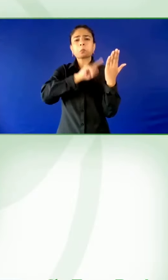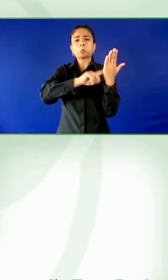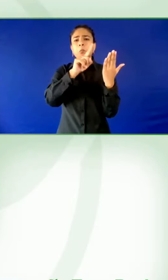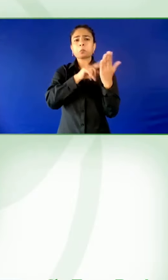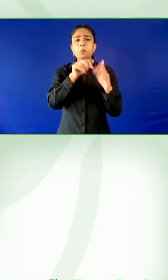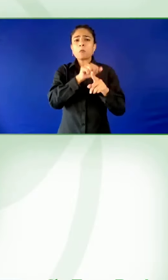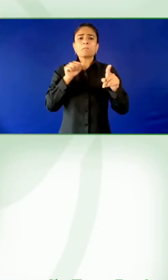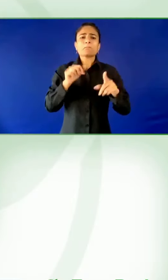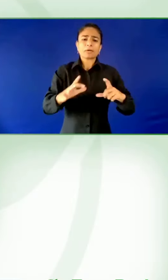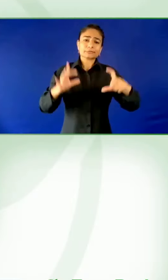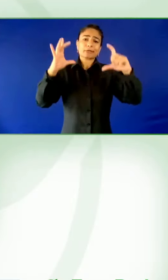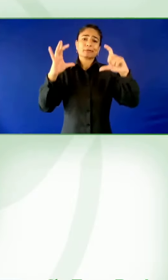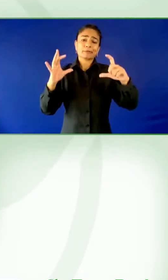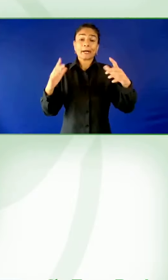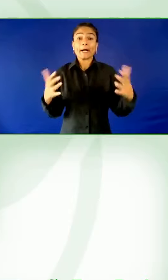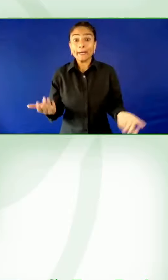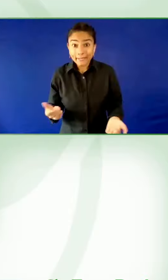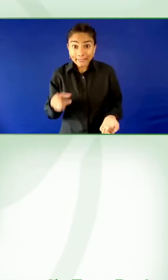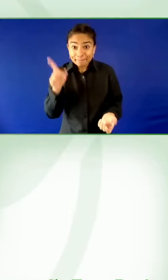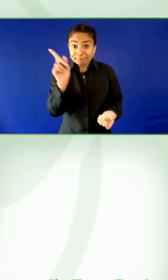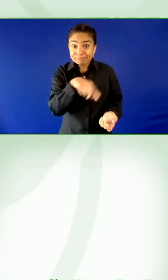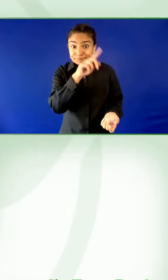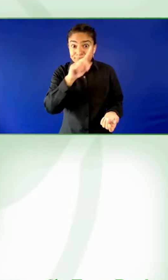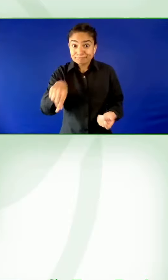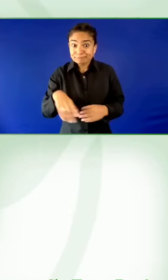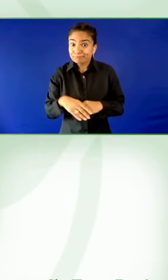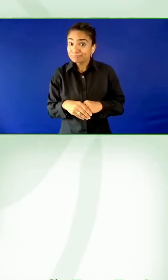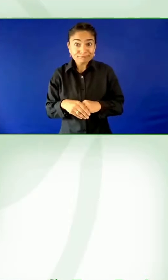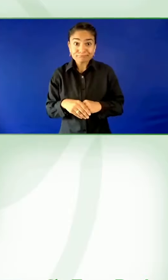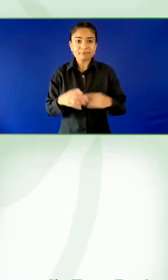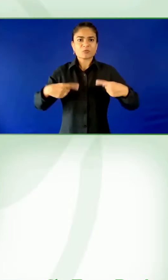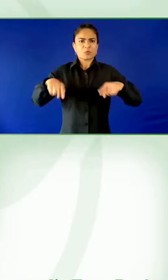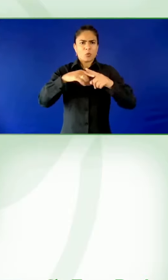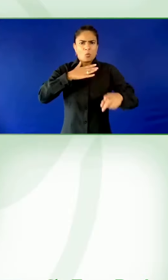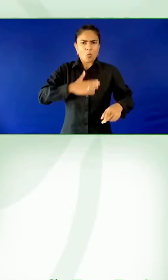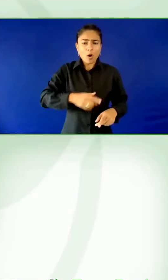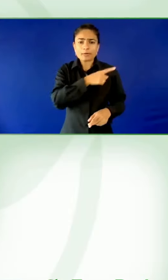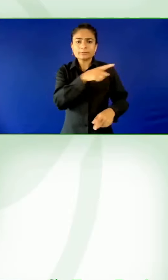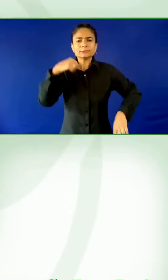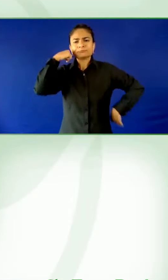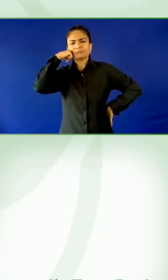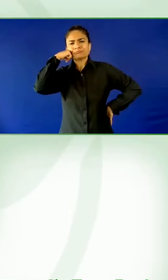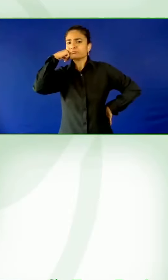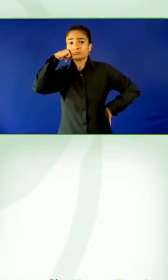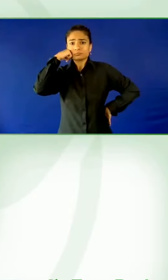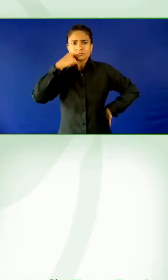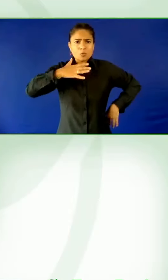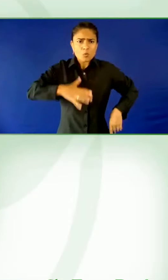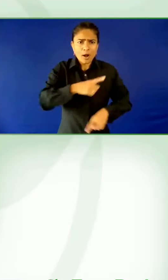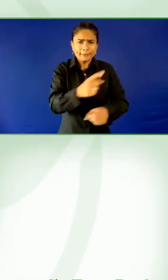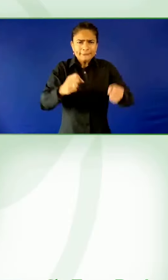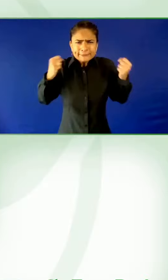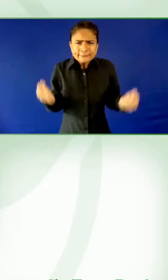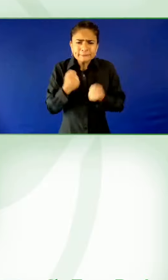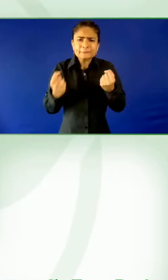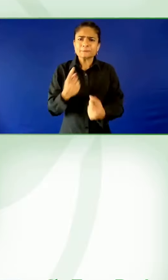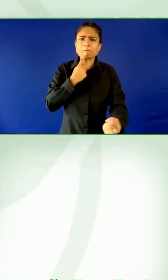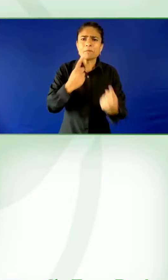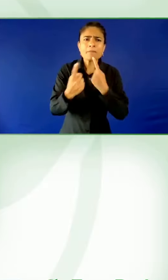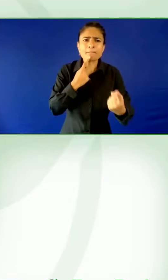work, and it's going to help us think more critically about the activities that we're going to do in the second half of this session. Is that